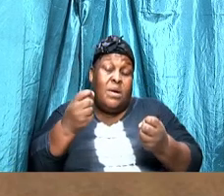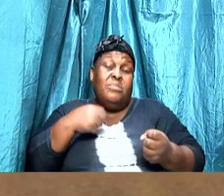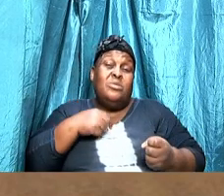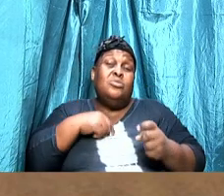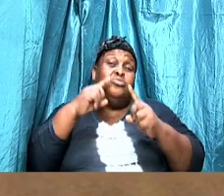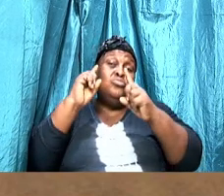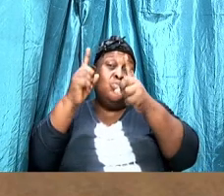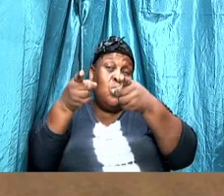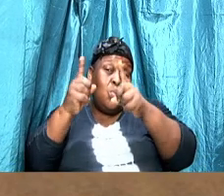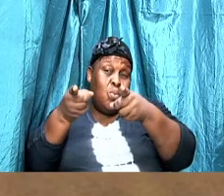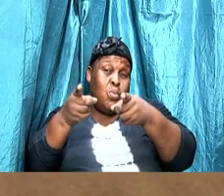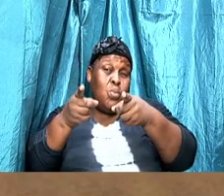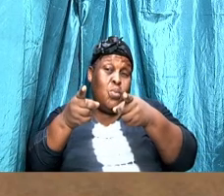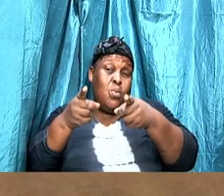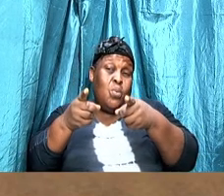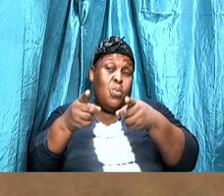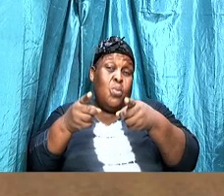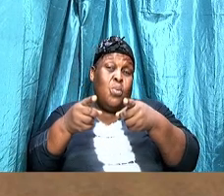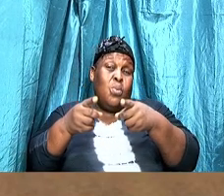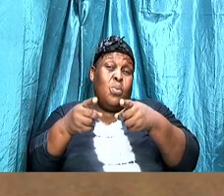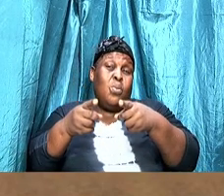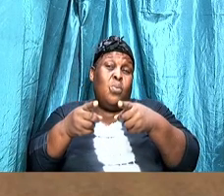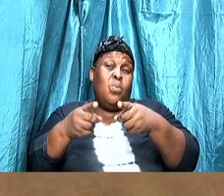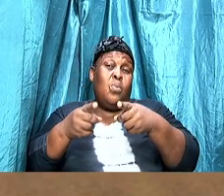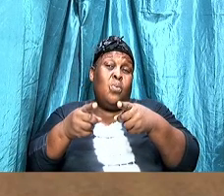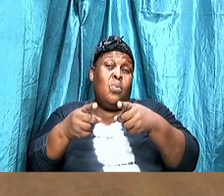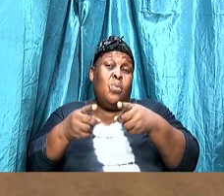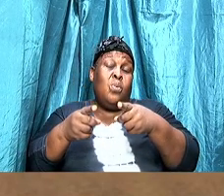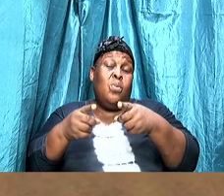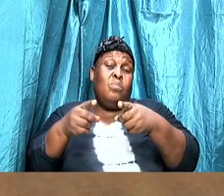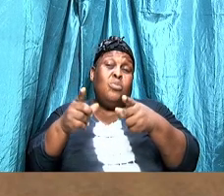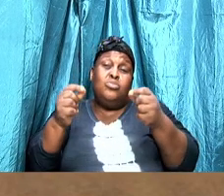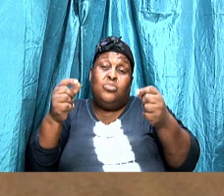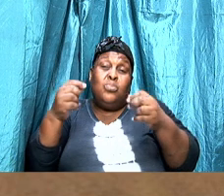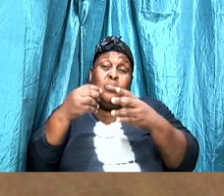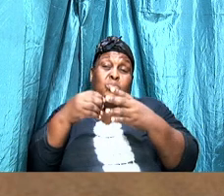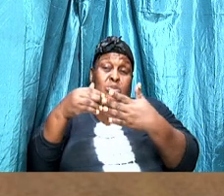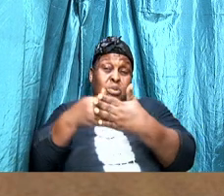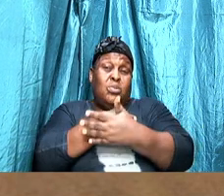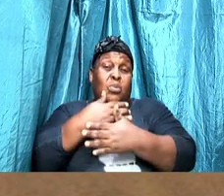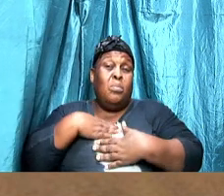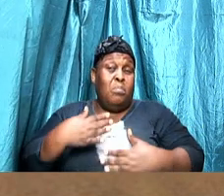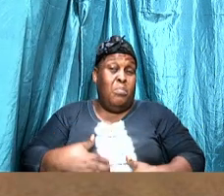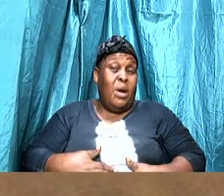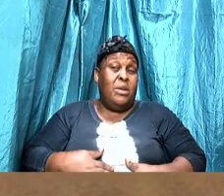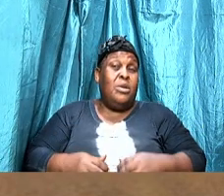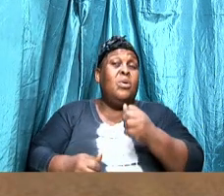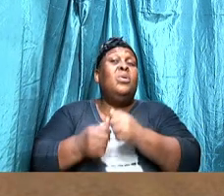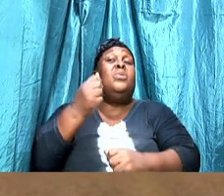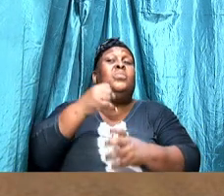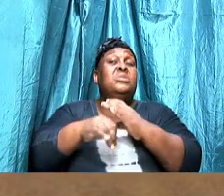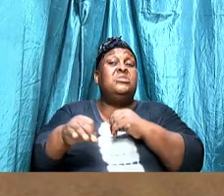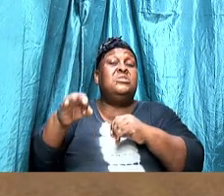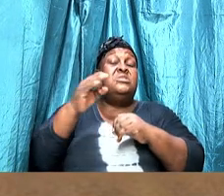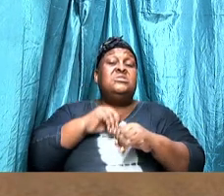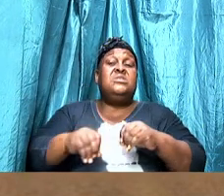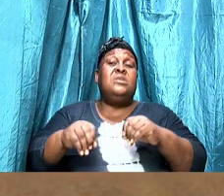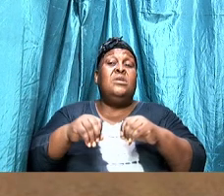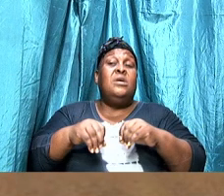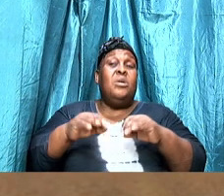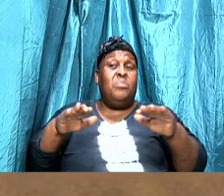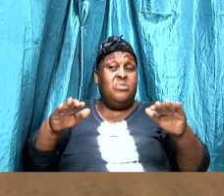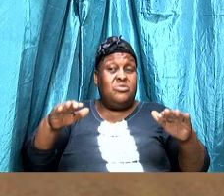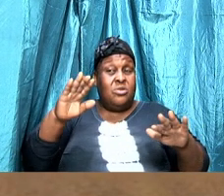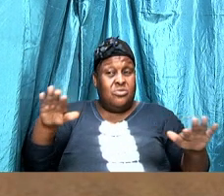but he wants to do it through his new body, as it were, which is the church. Jesus still wants to preach deliverance to